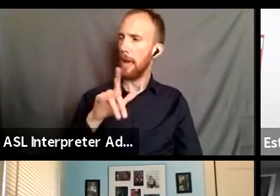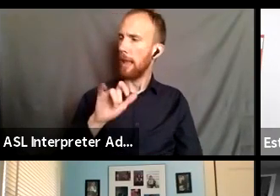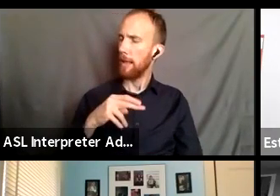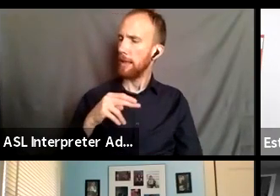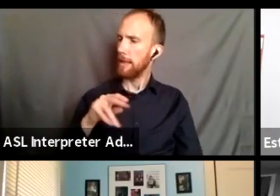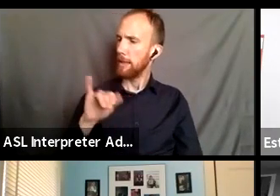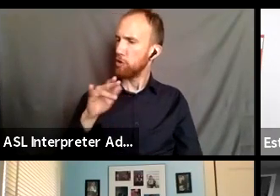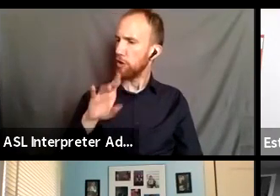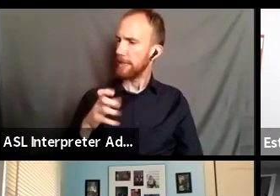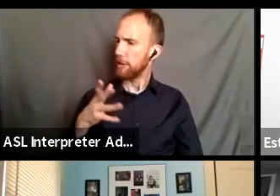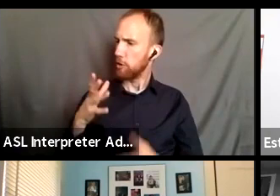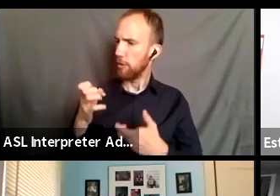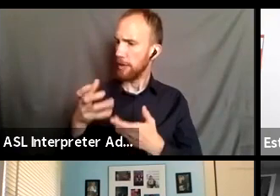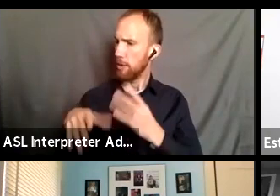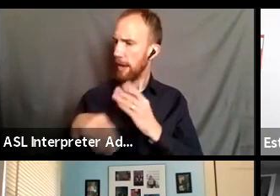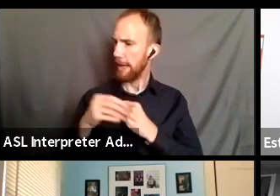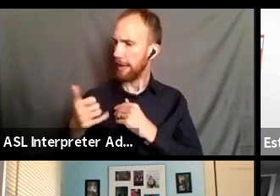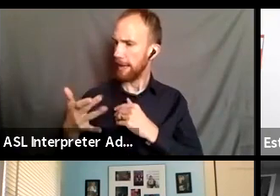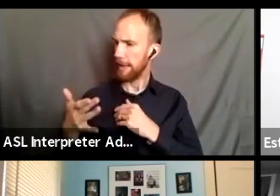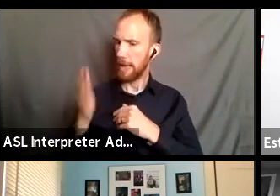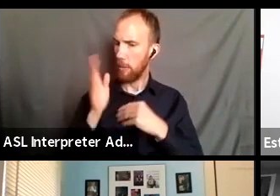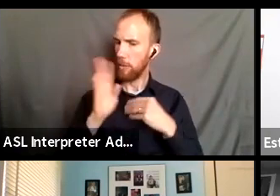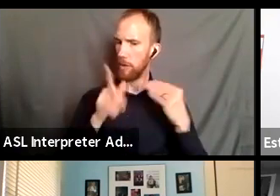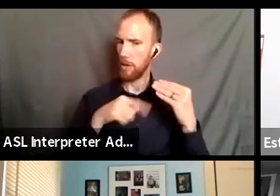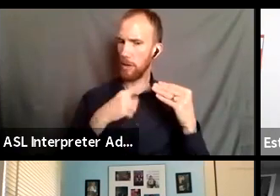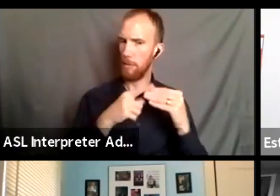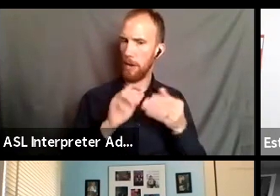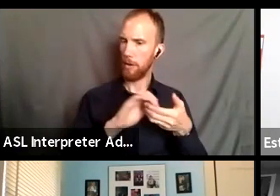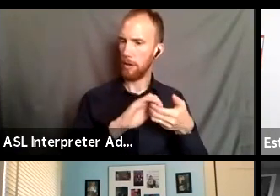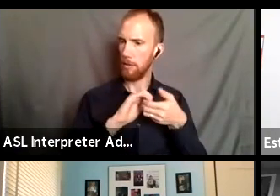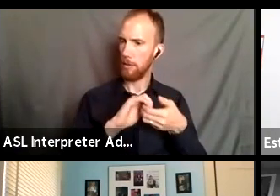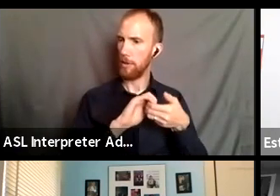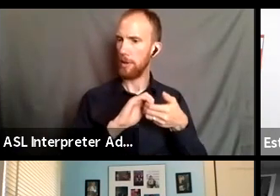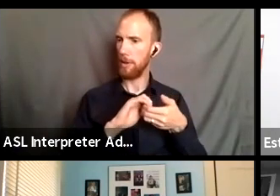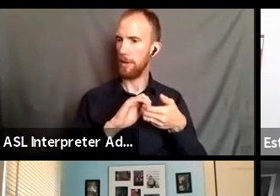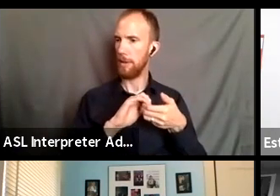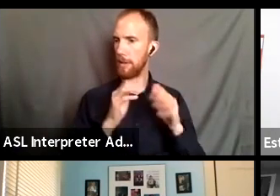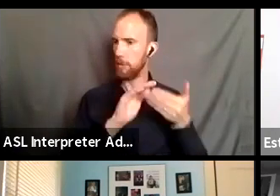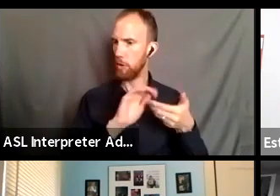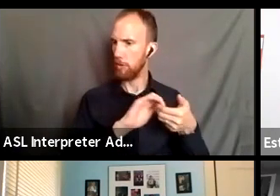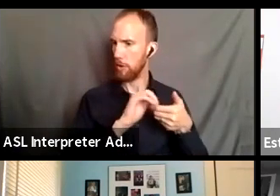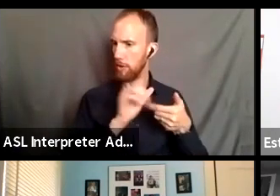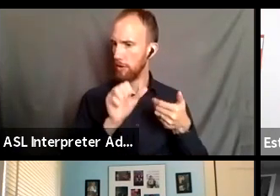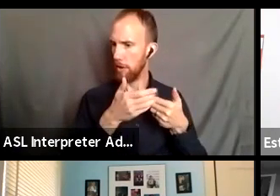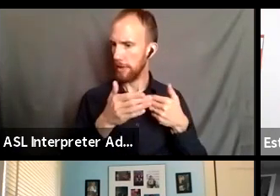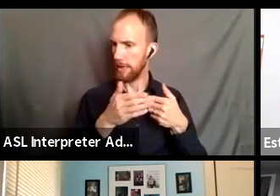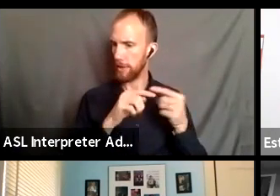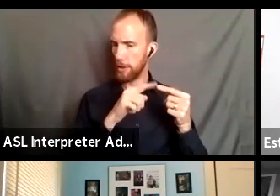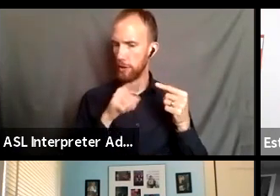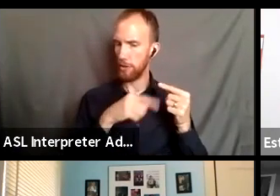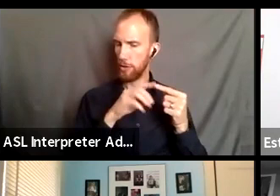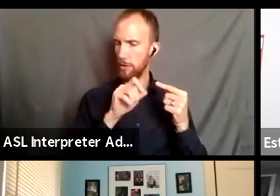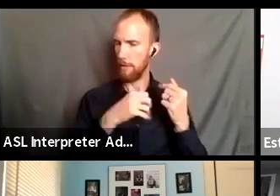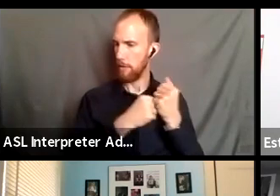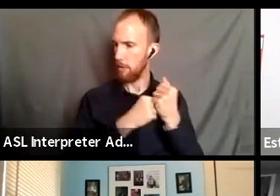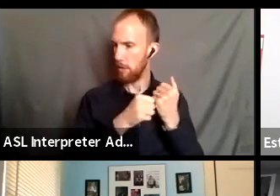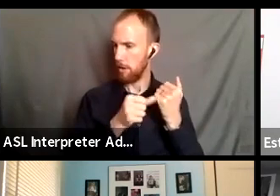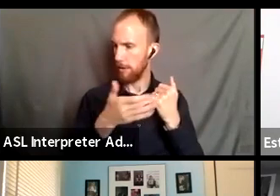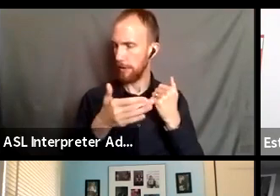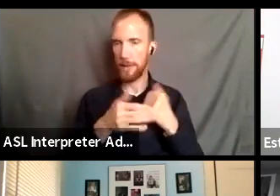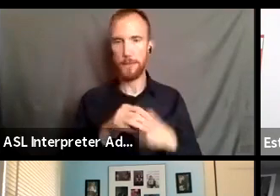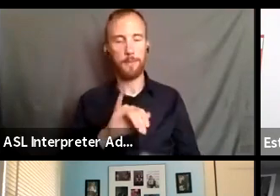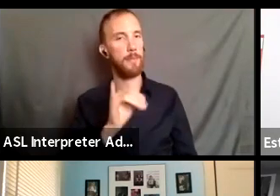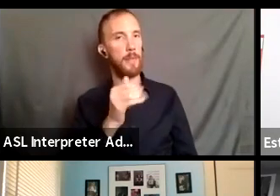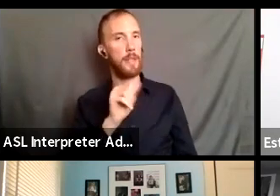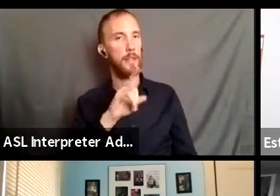before i talk a little bit about community partners um circles of support or any of those things yeah i mean just really quickly just um you know and this is